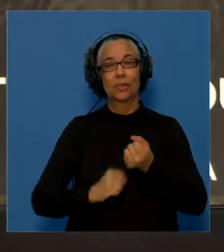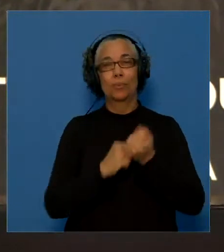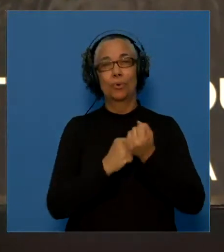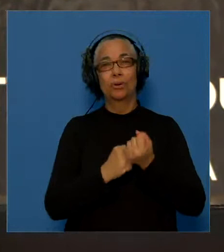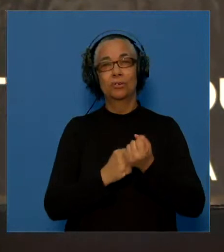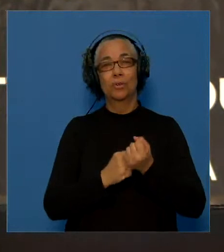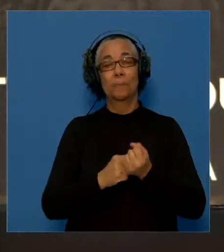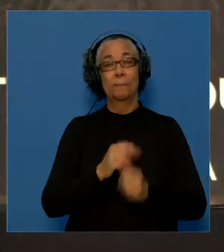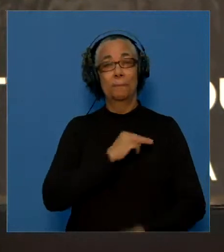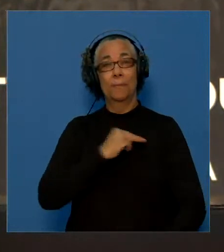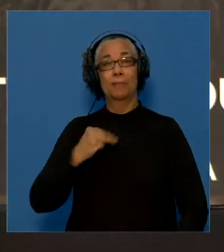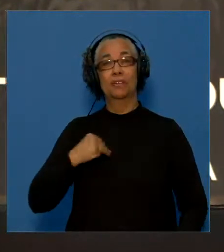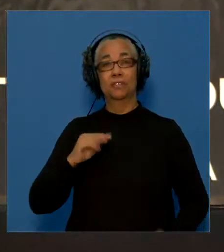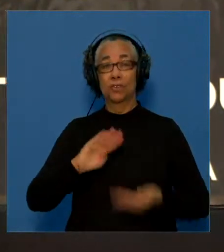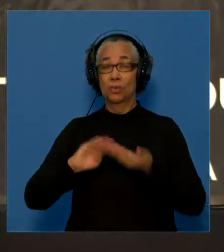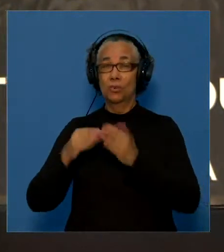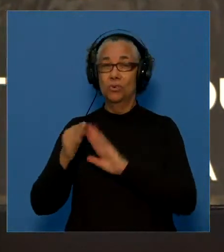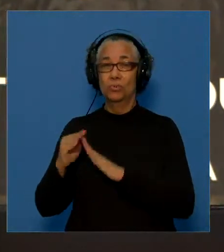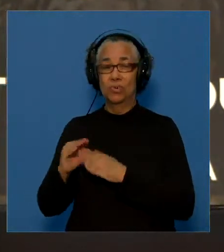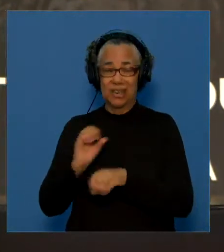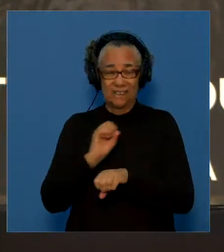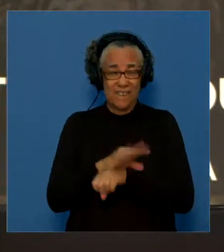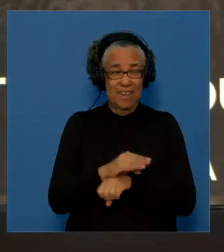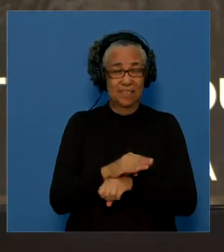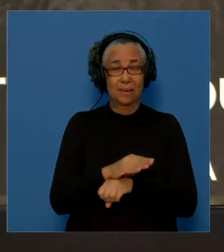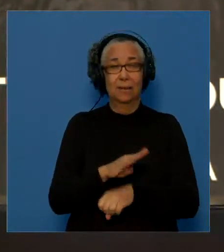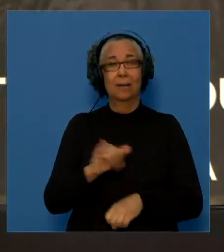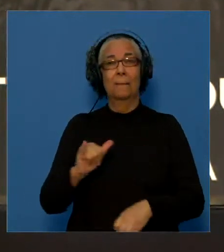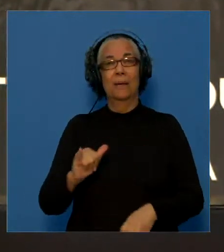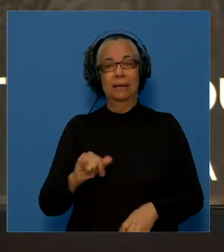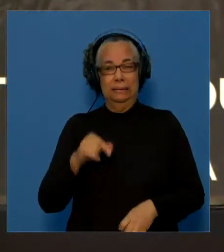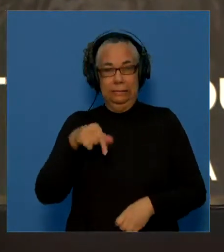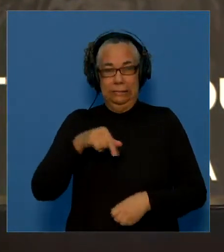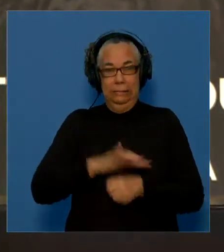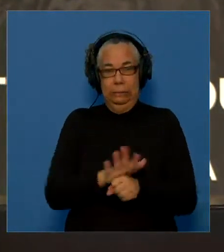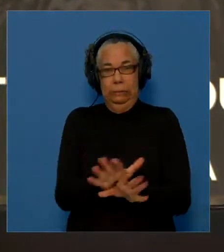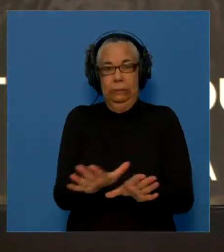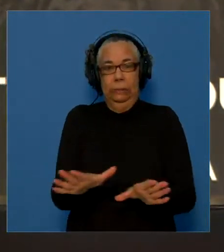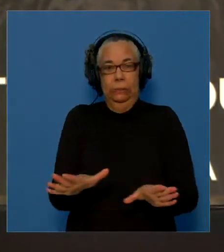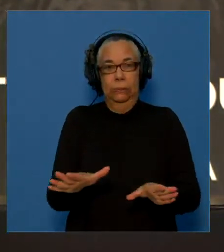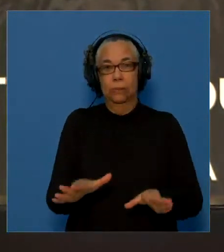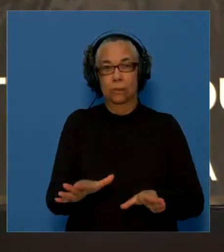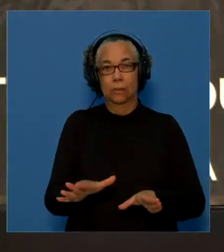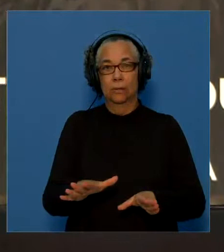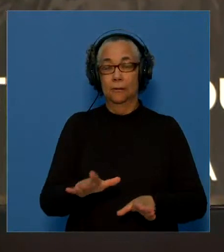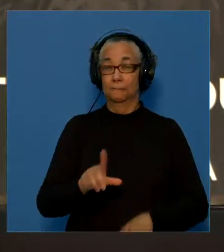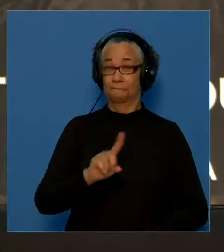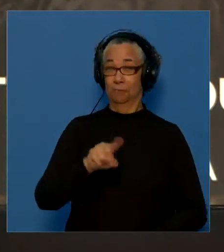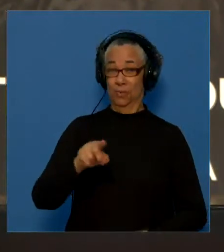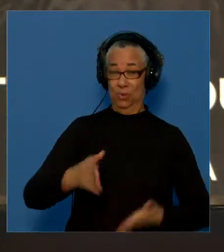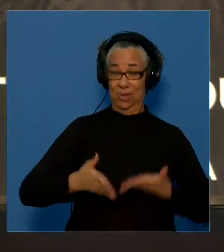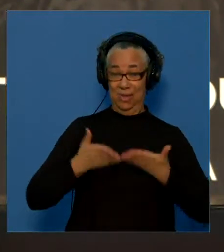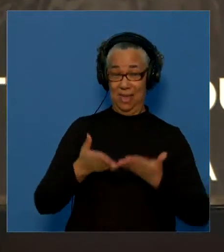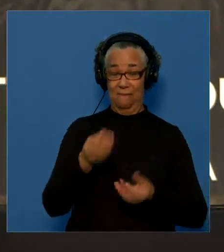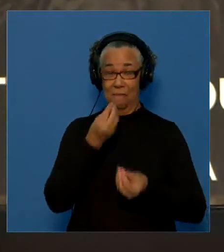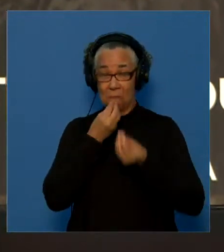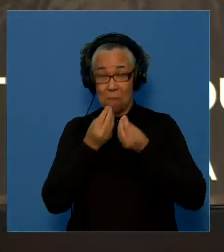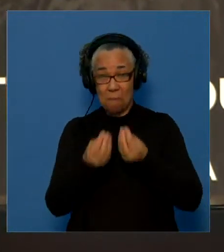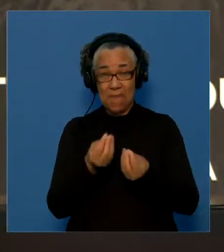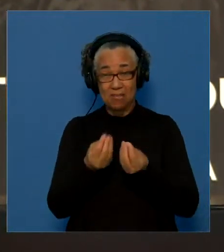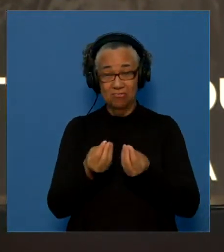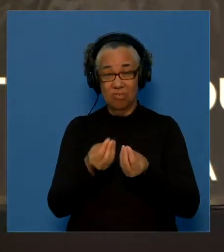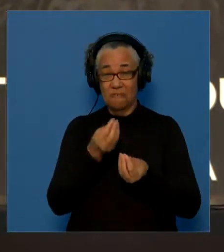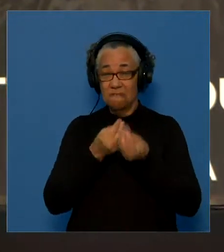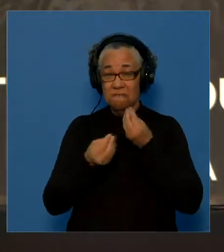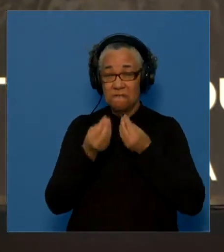who have been affected by the economic impact of this pandemic. Those who provide meals, financial assistance,